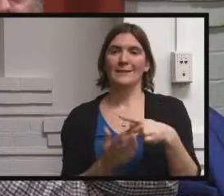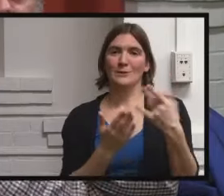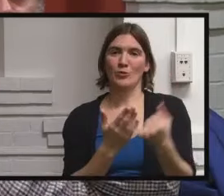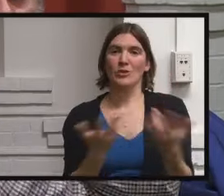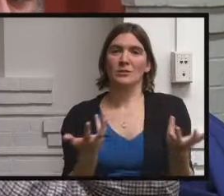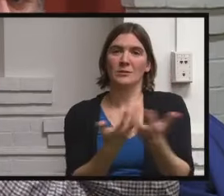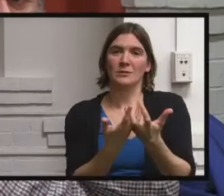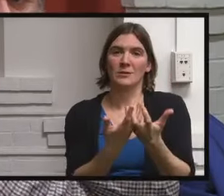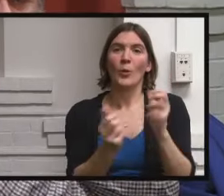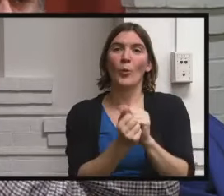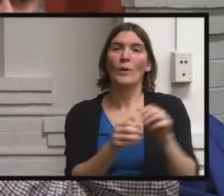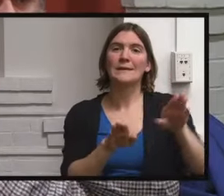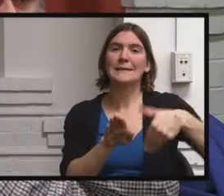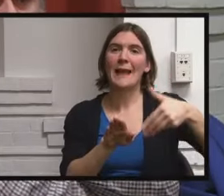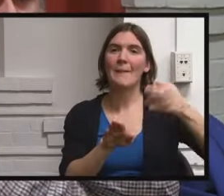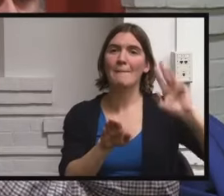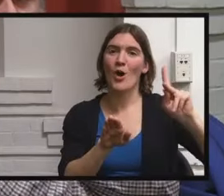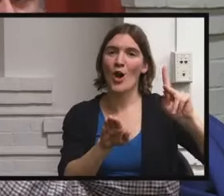in conjunction with the skate park,